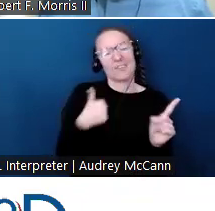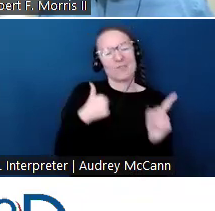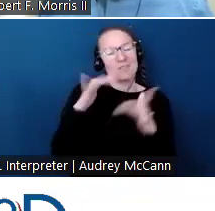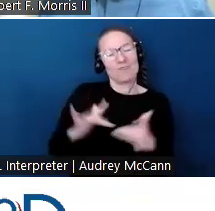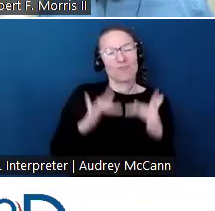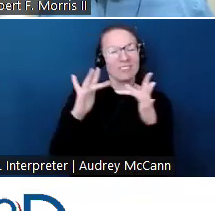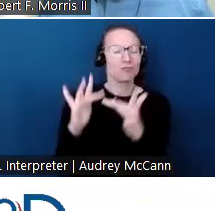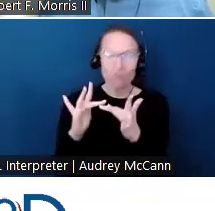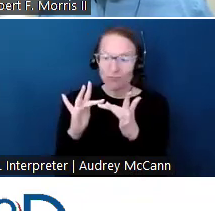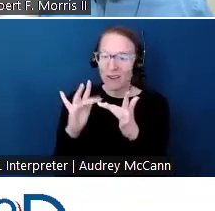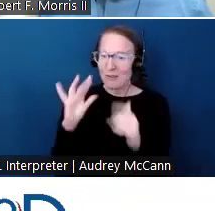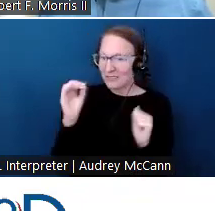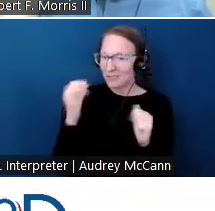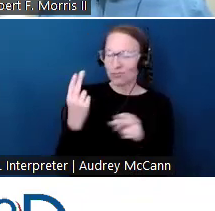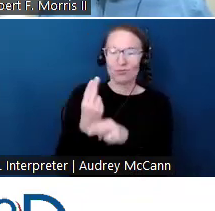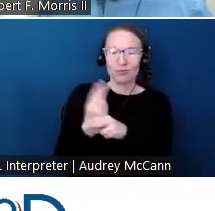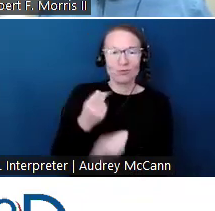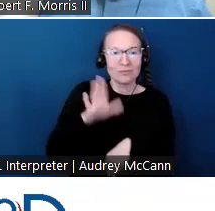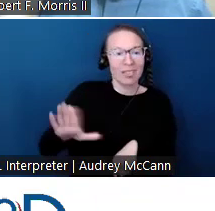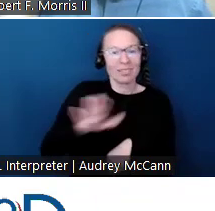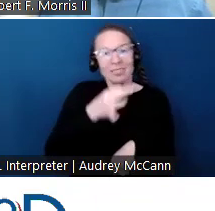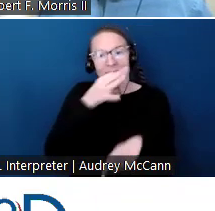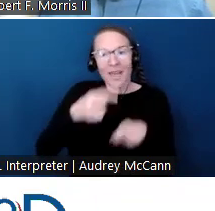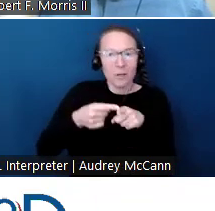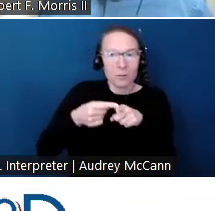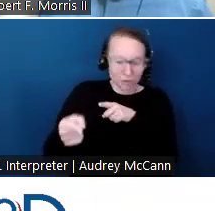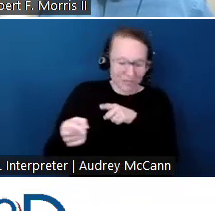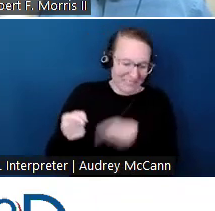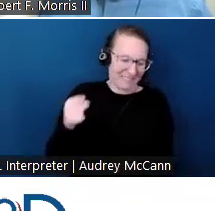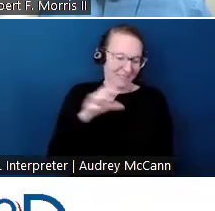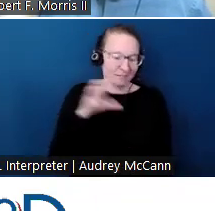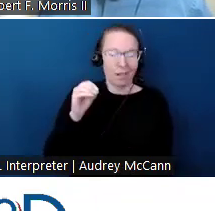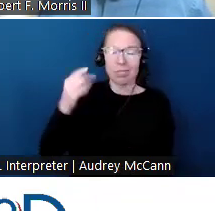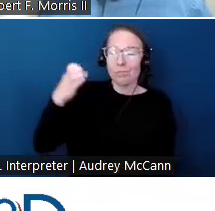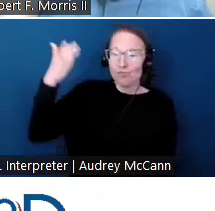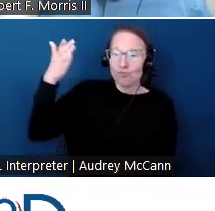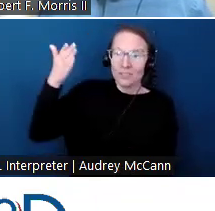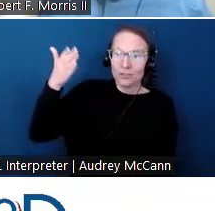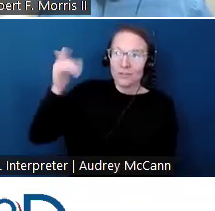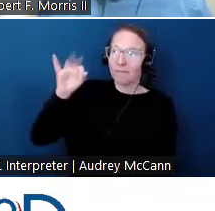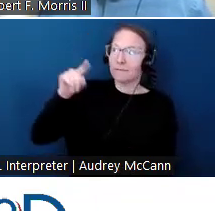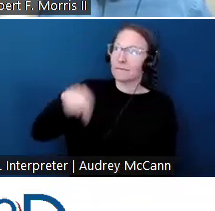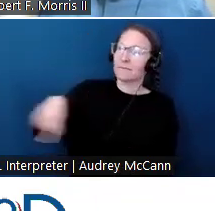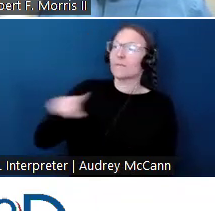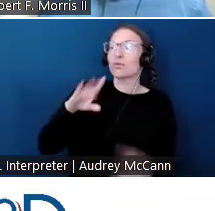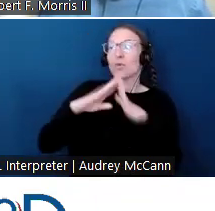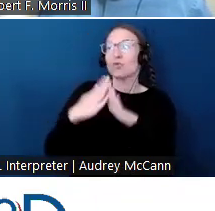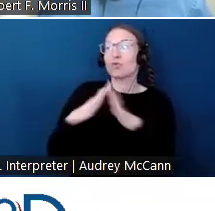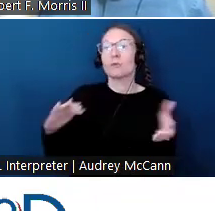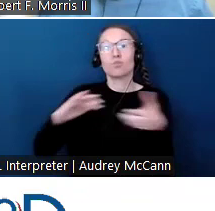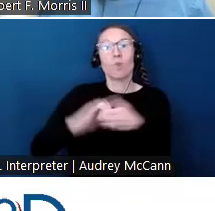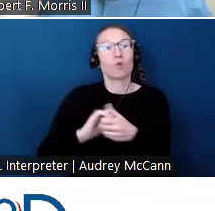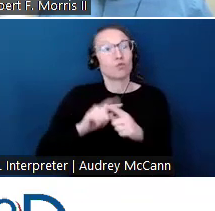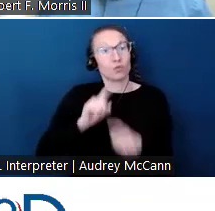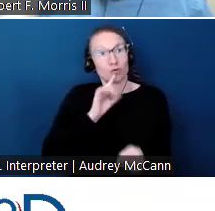and use the expertise and the presentations of our community partners to make sure that